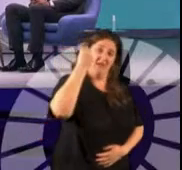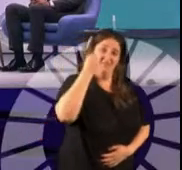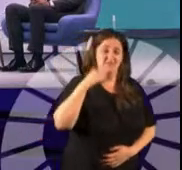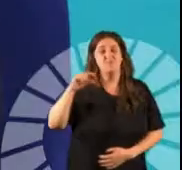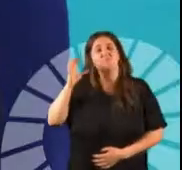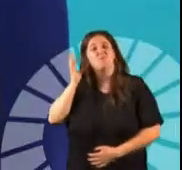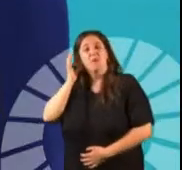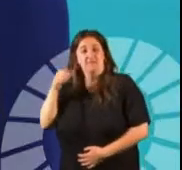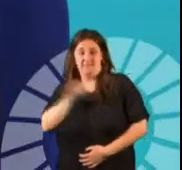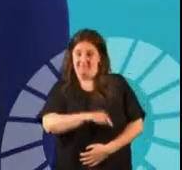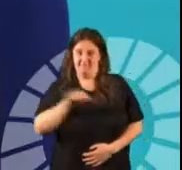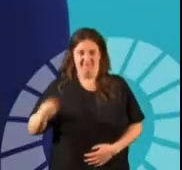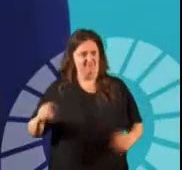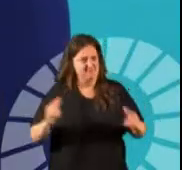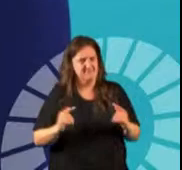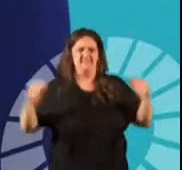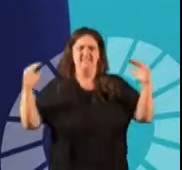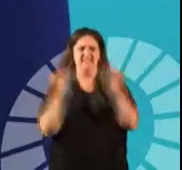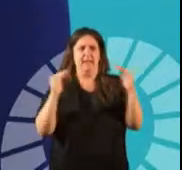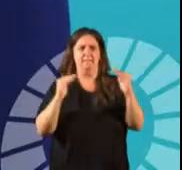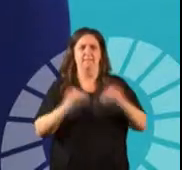only a third, actually, 3 years ago.